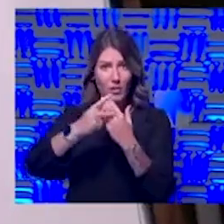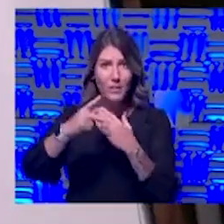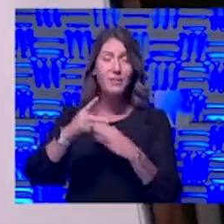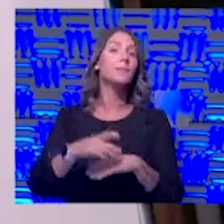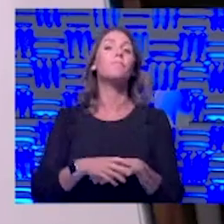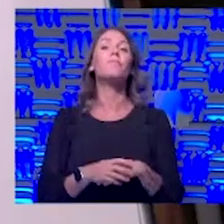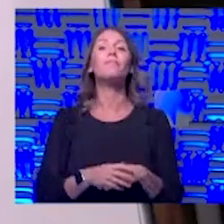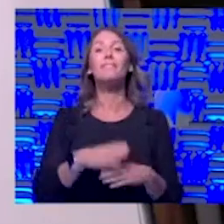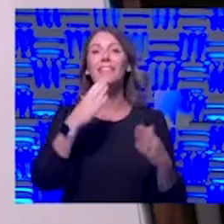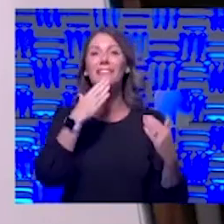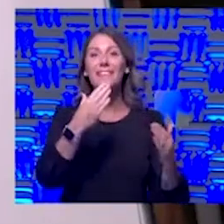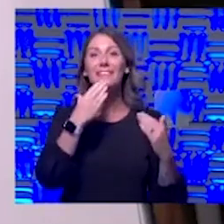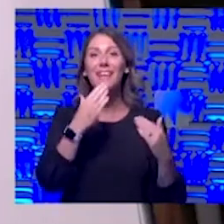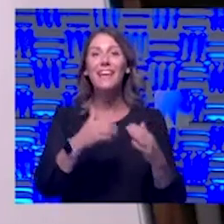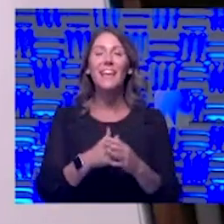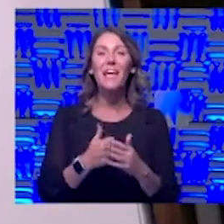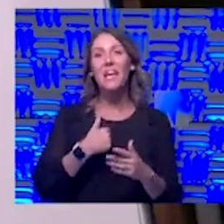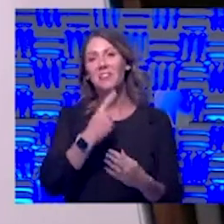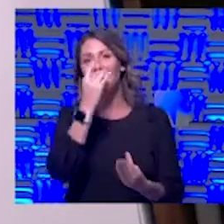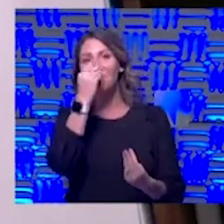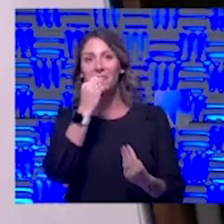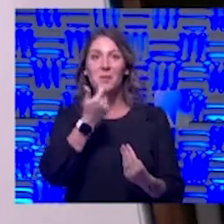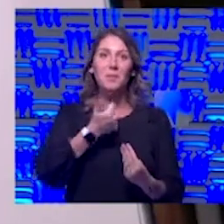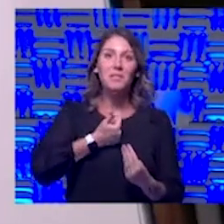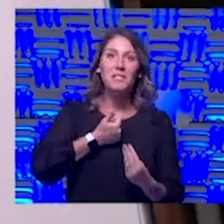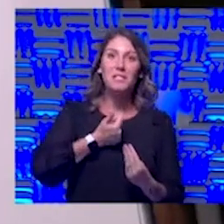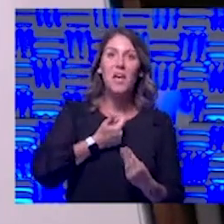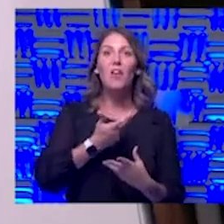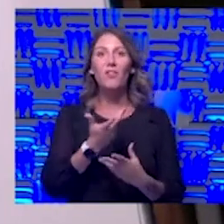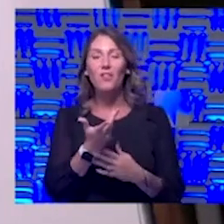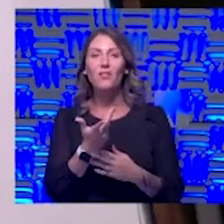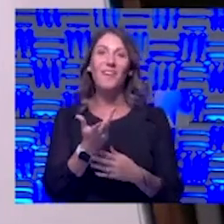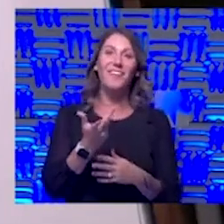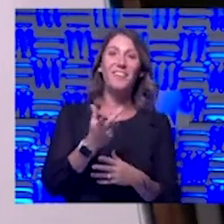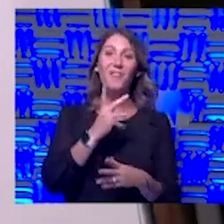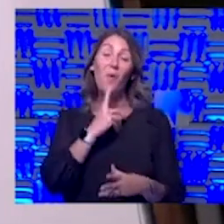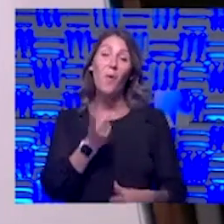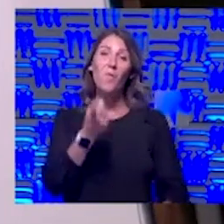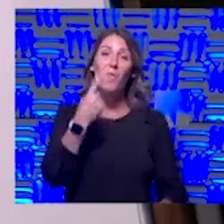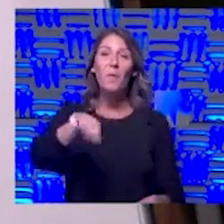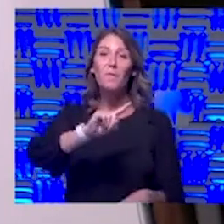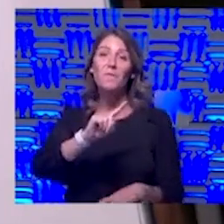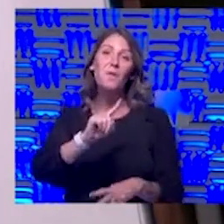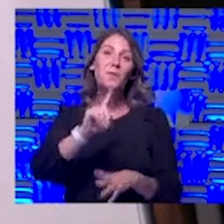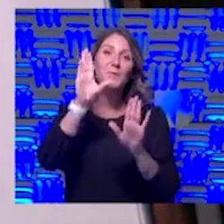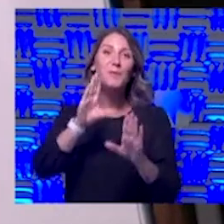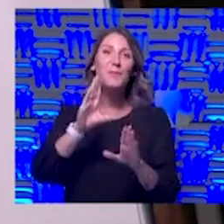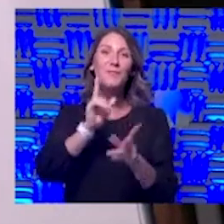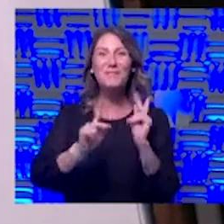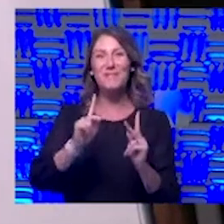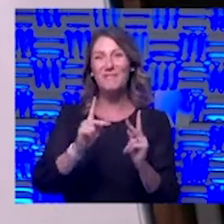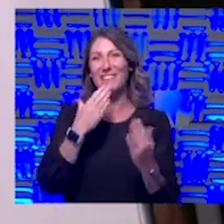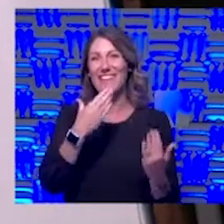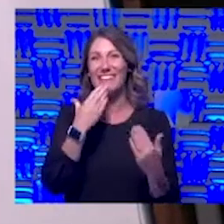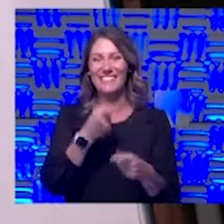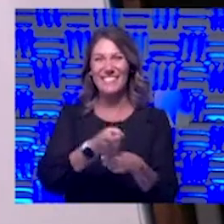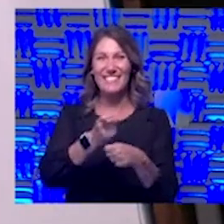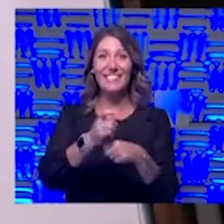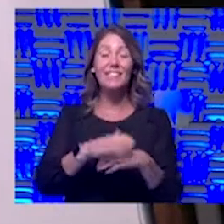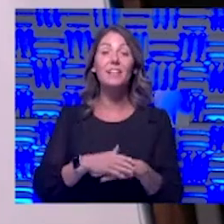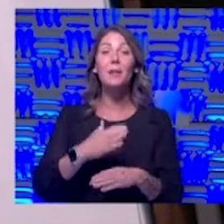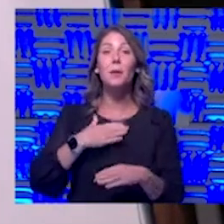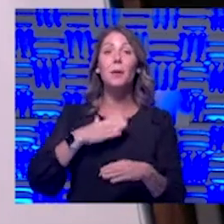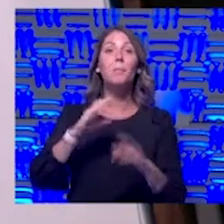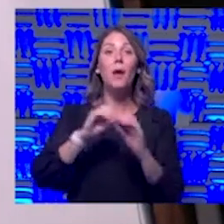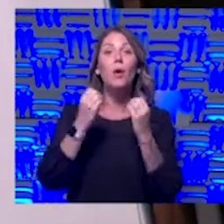Thank you. I like to think of myself as one of those great people, too, so I appreciate you leading me in on that. So my organization, Veterans